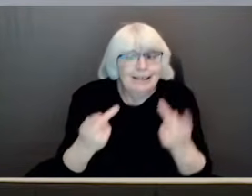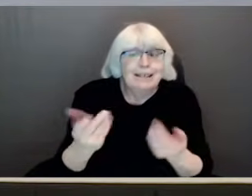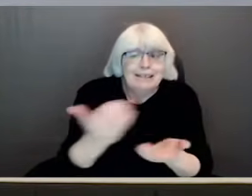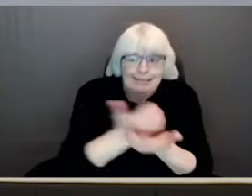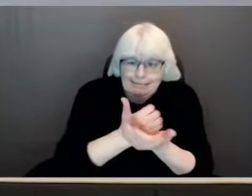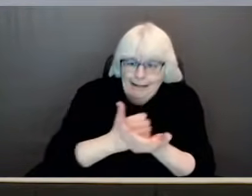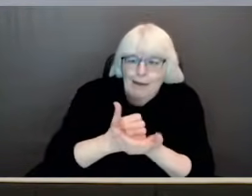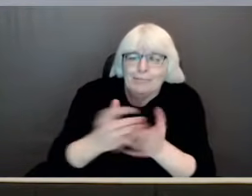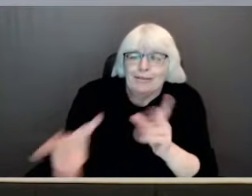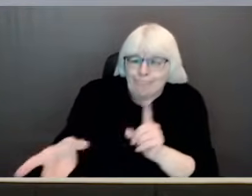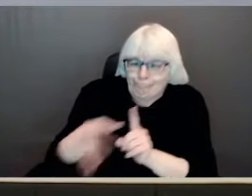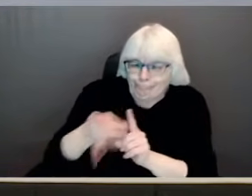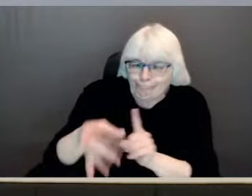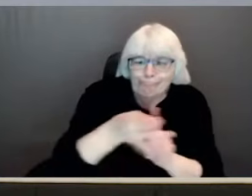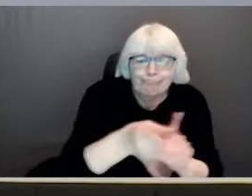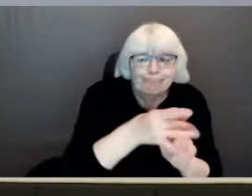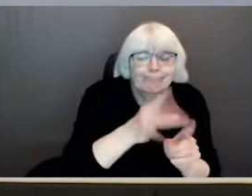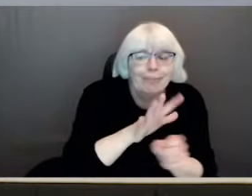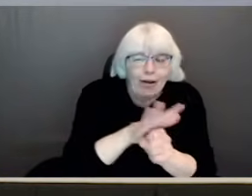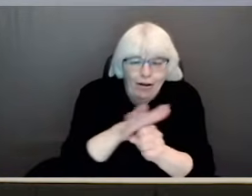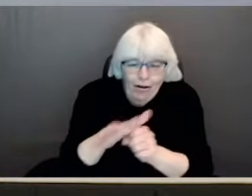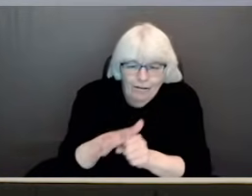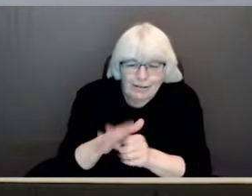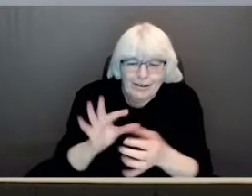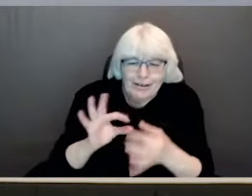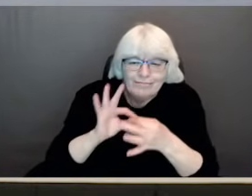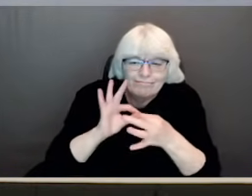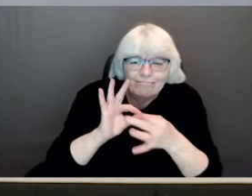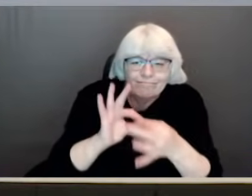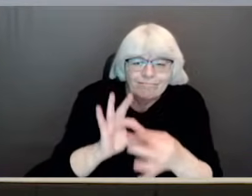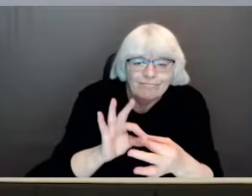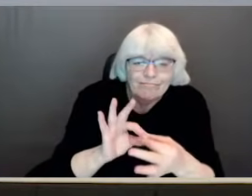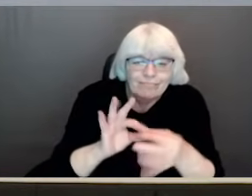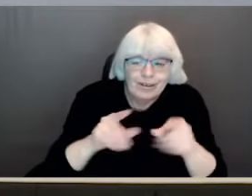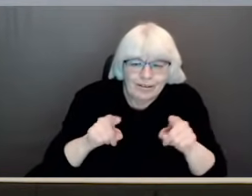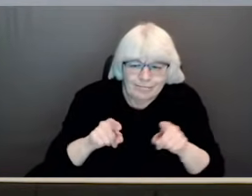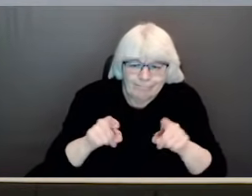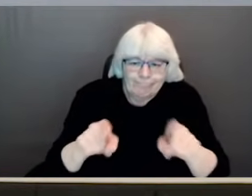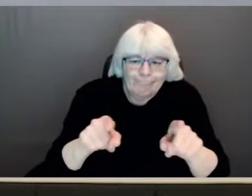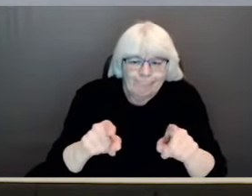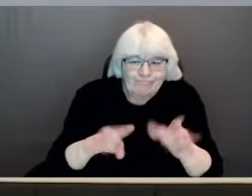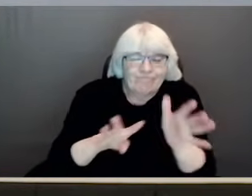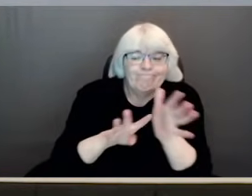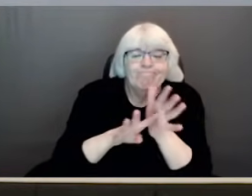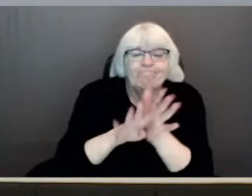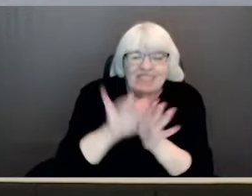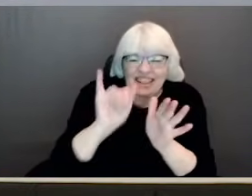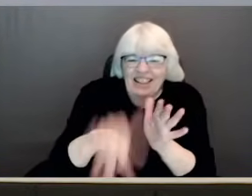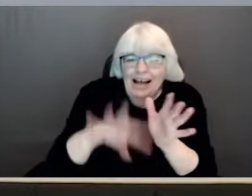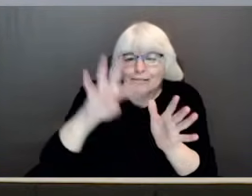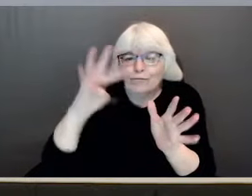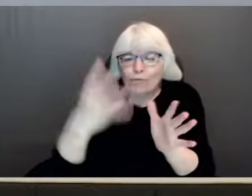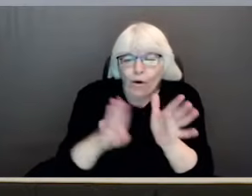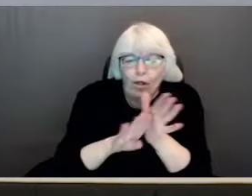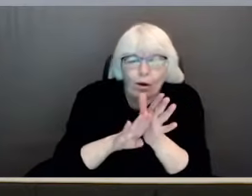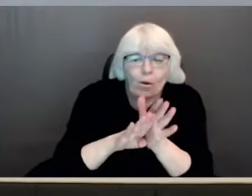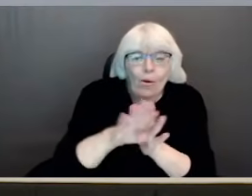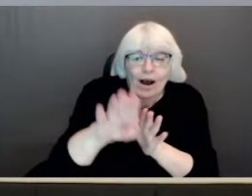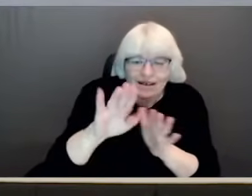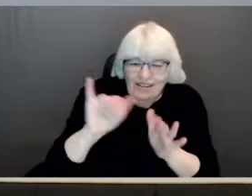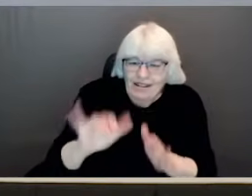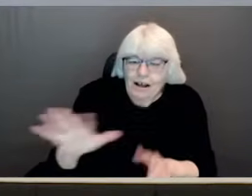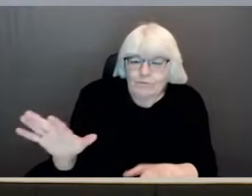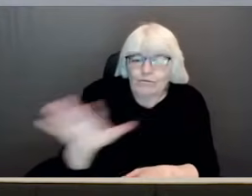In addition, not all travel-related cases were initially picked up at the point of entry. Approximately 35% of travel-related cases